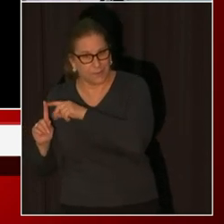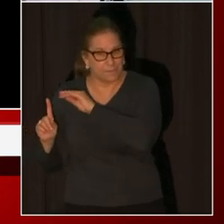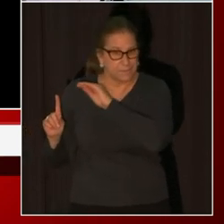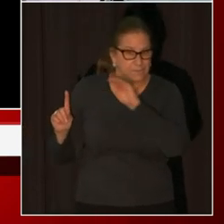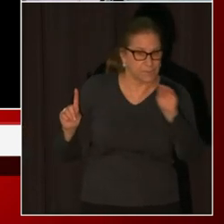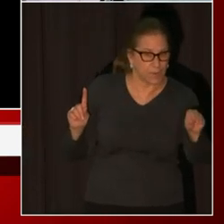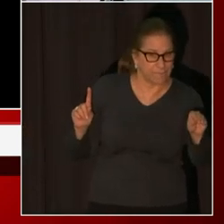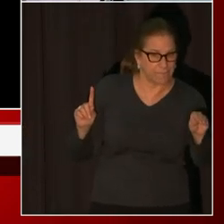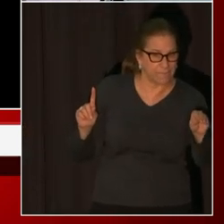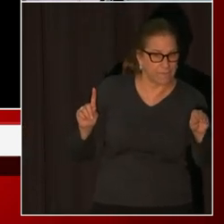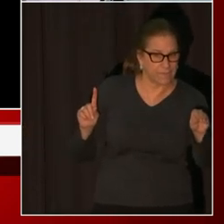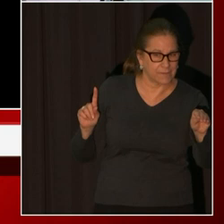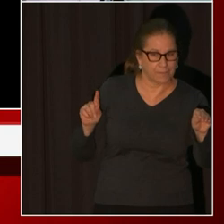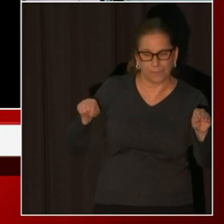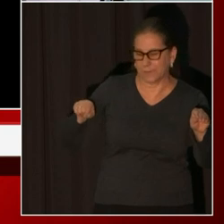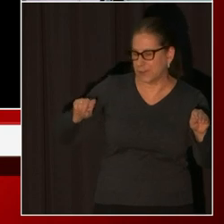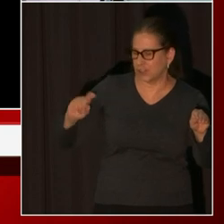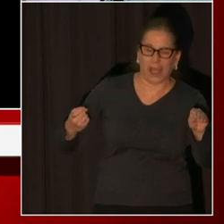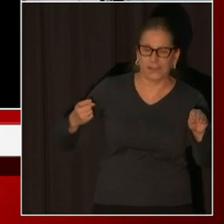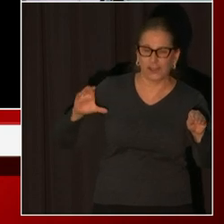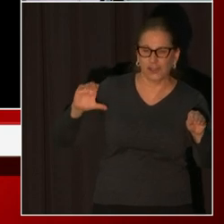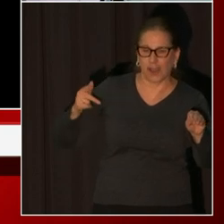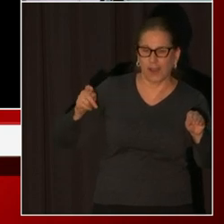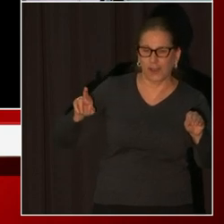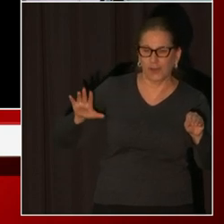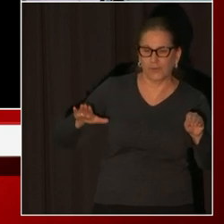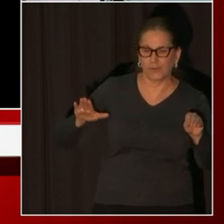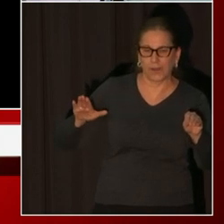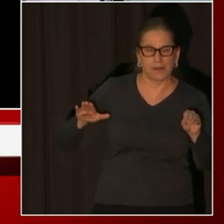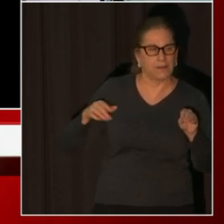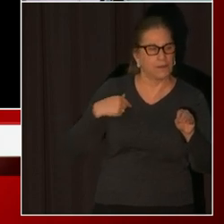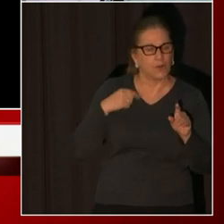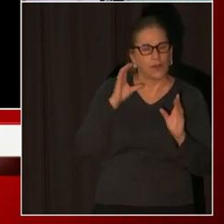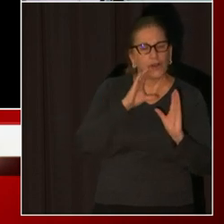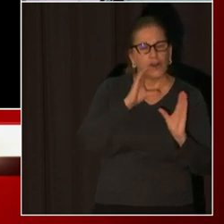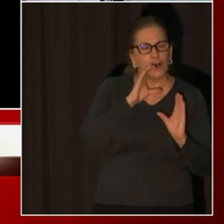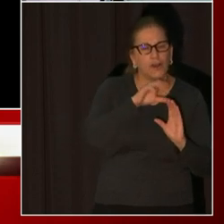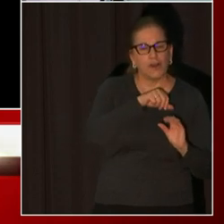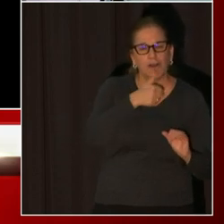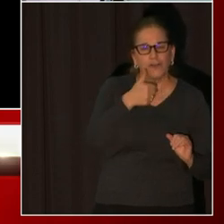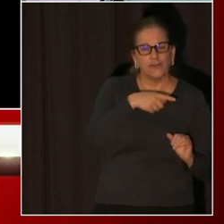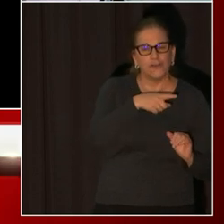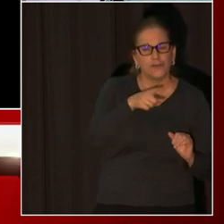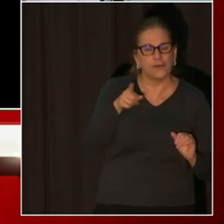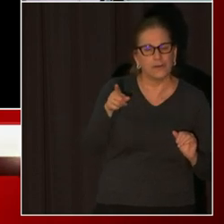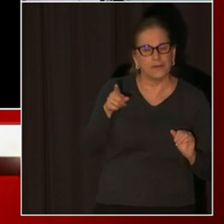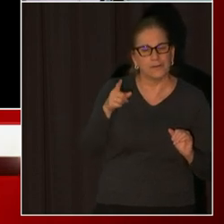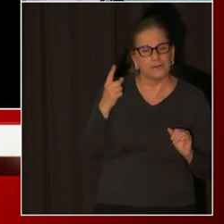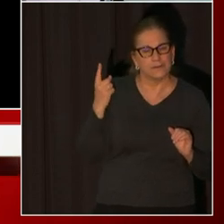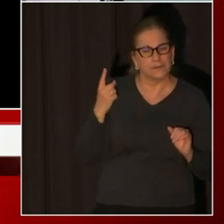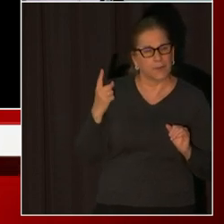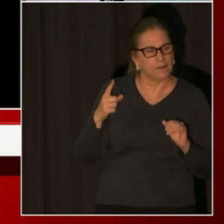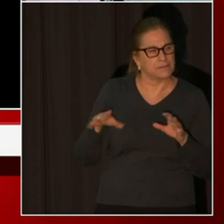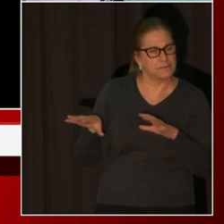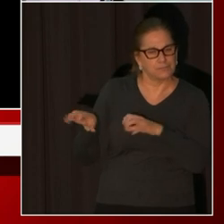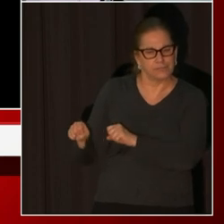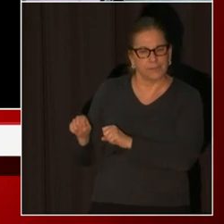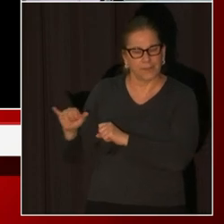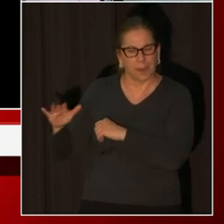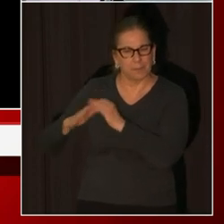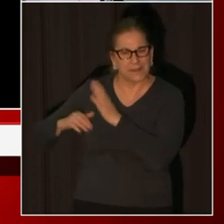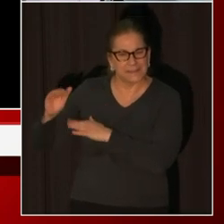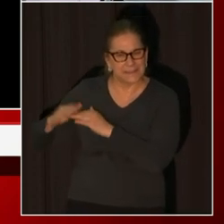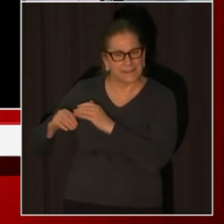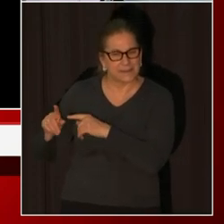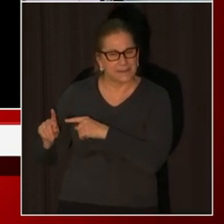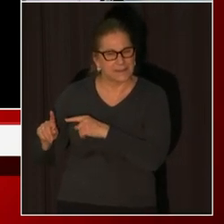we're also looking to explore a charter tenant to co-locate at the Spingarn site